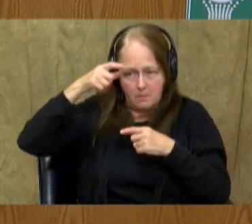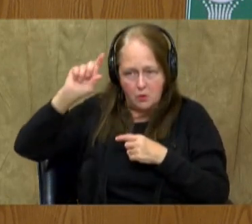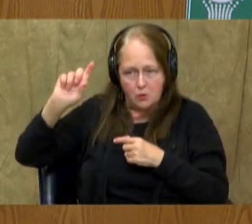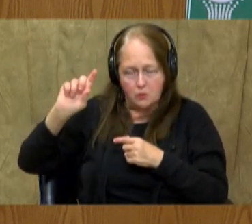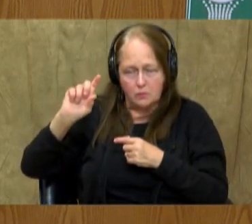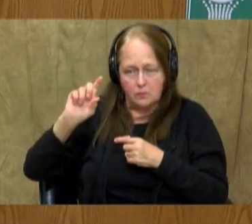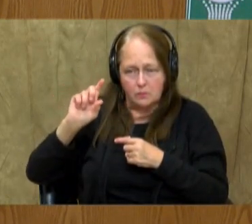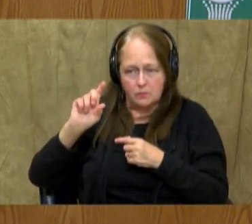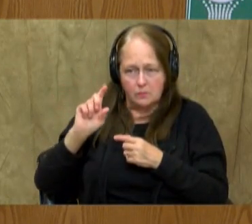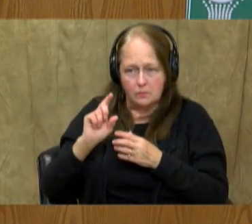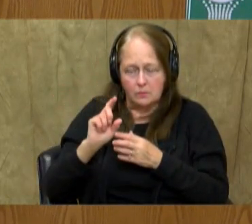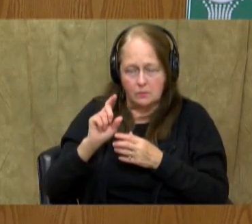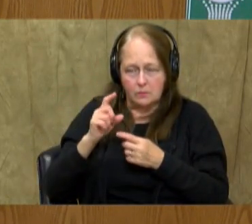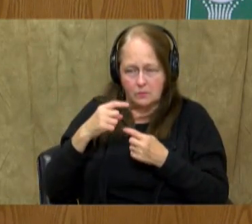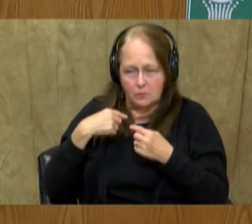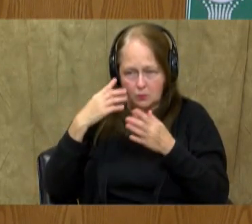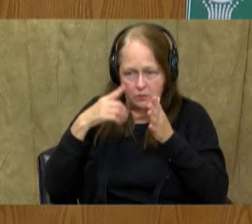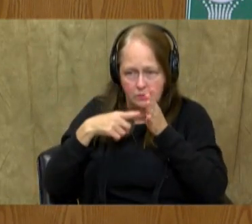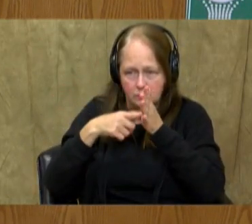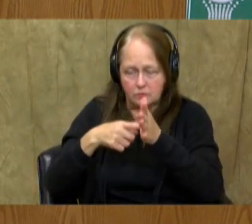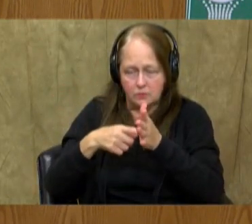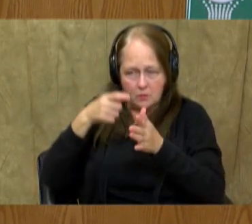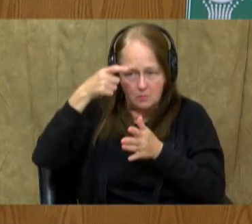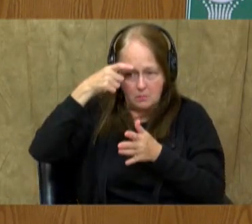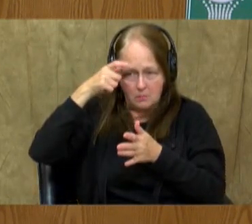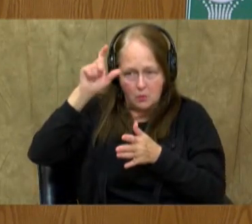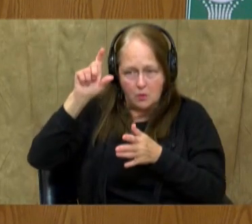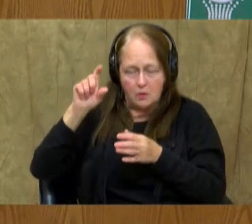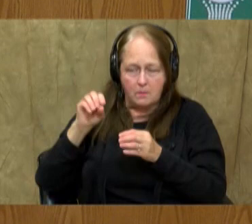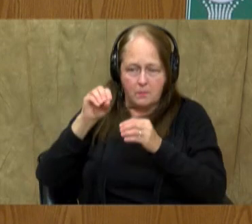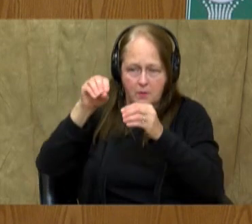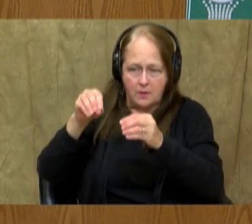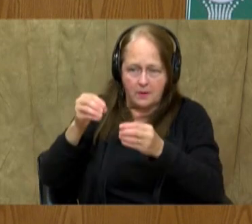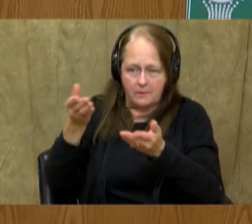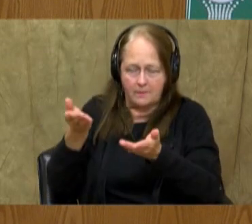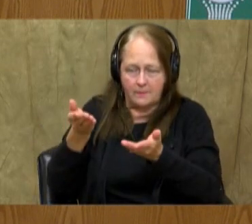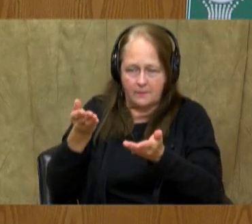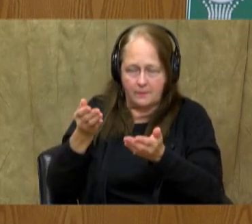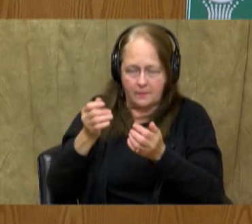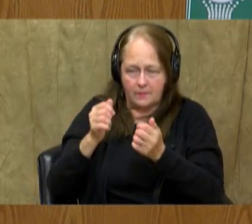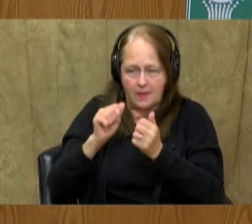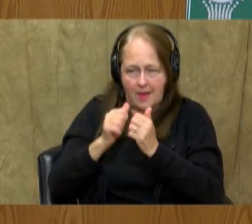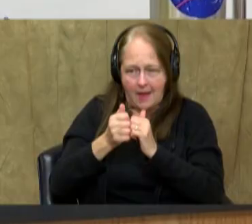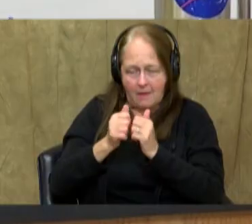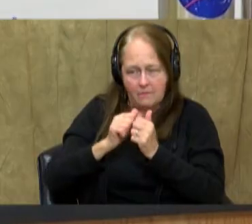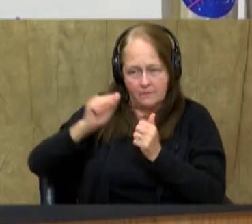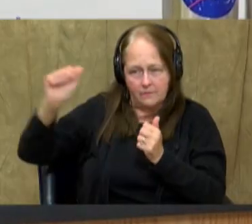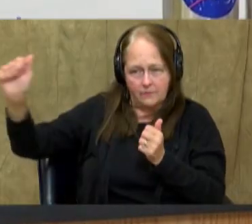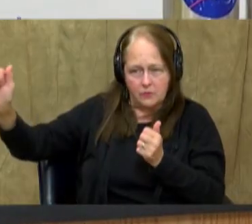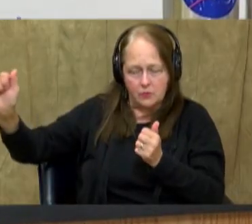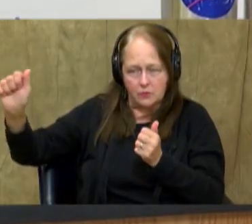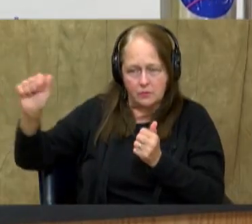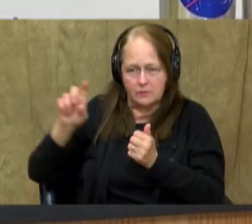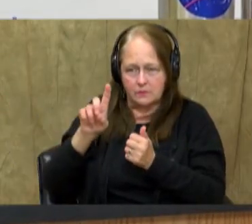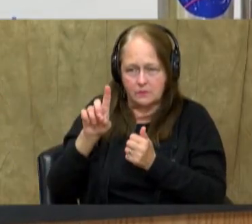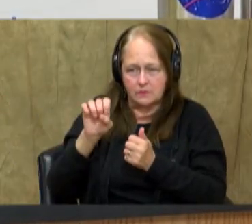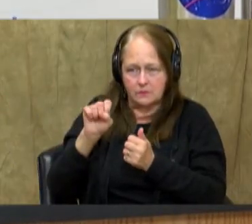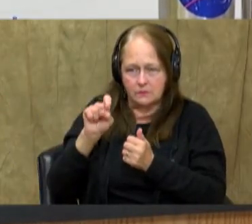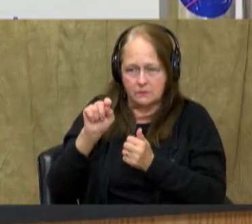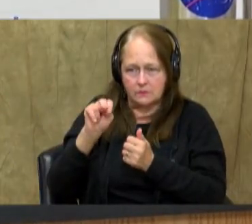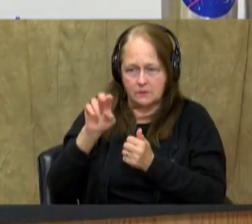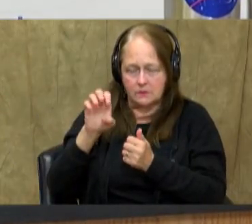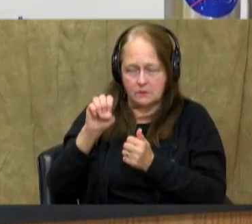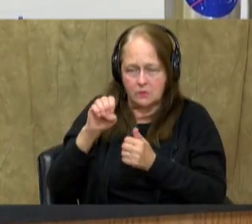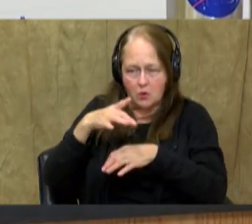model. I'm going to put the moon back here. So we've looked at the distance model and learned that that distance between the Earth